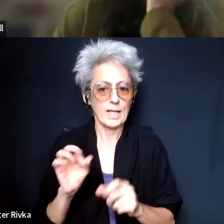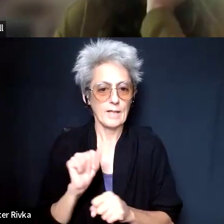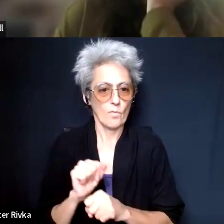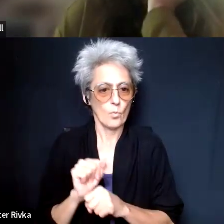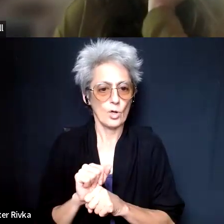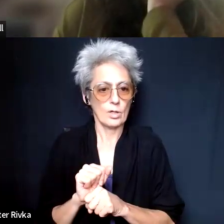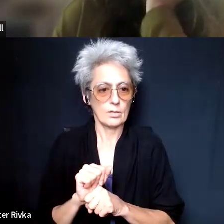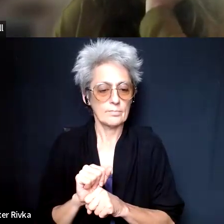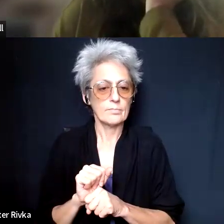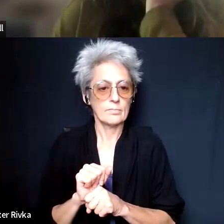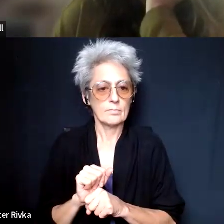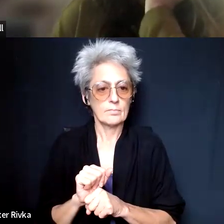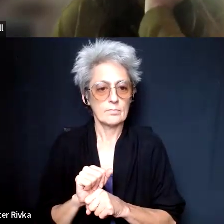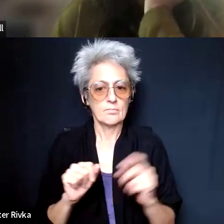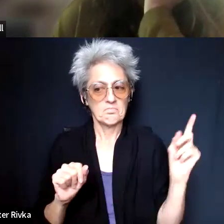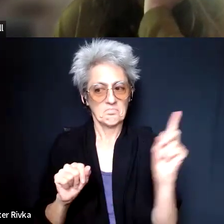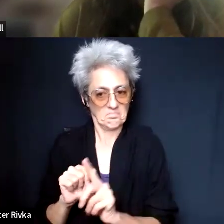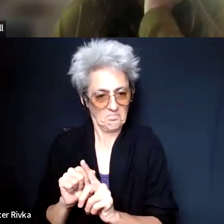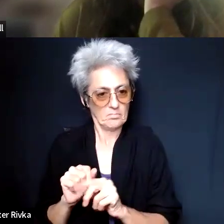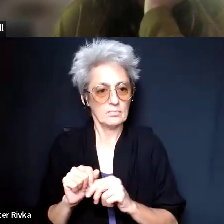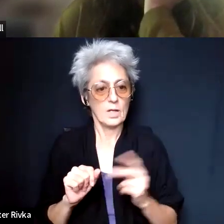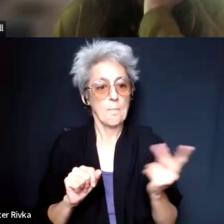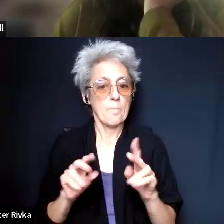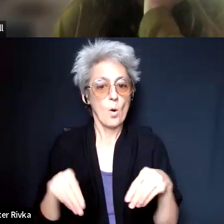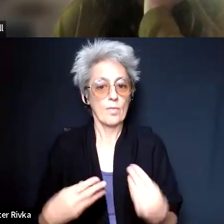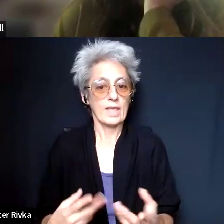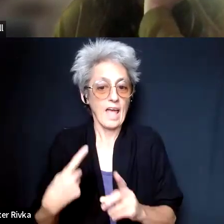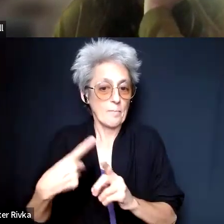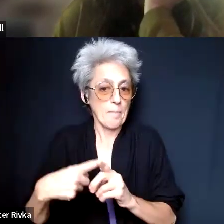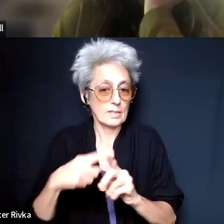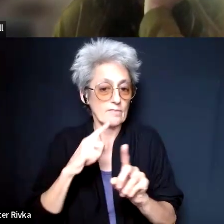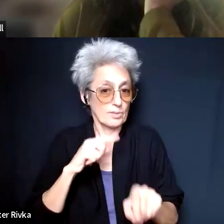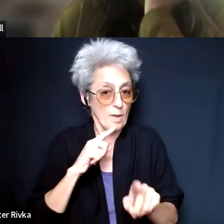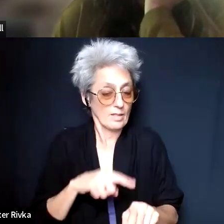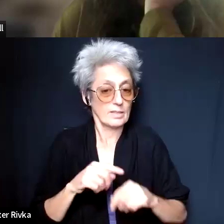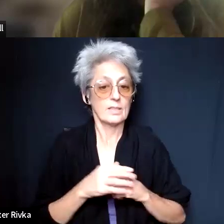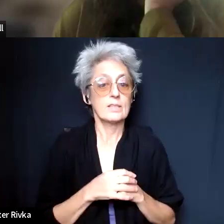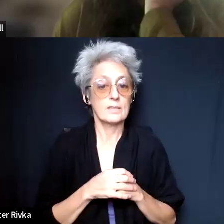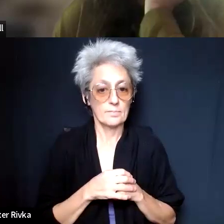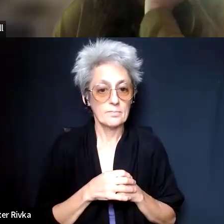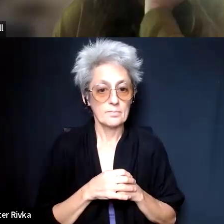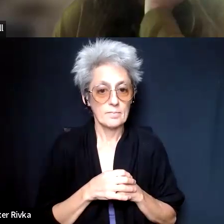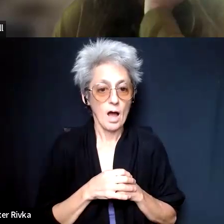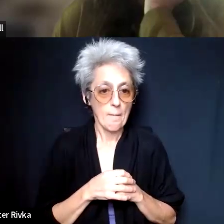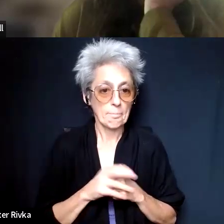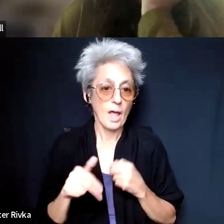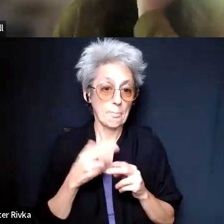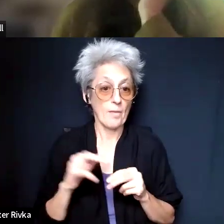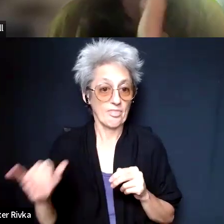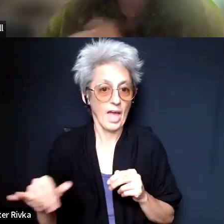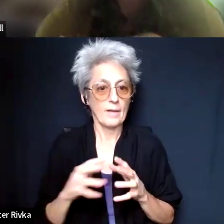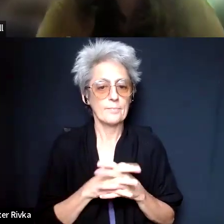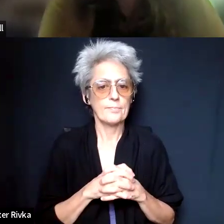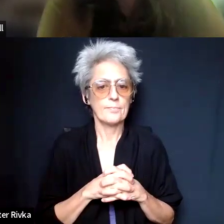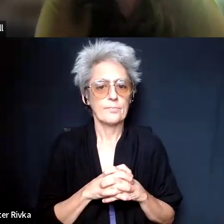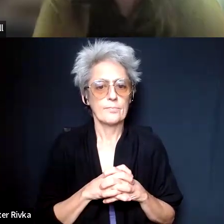there. They both gave very positive responses about that. And they not only